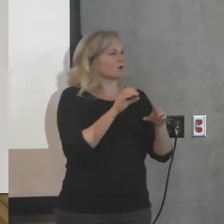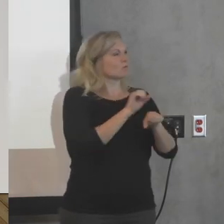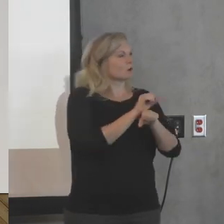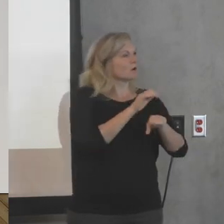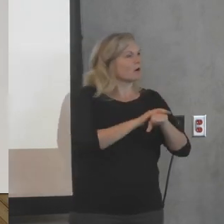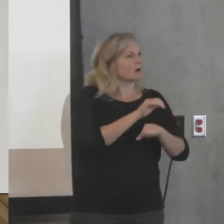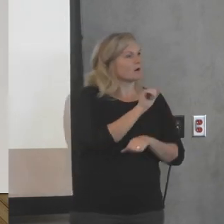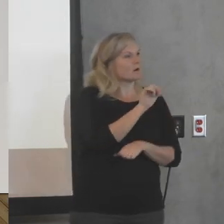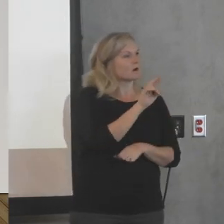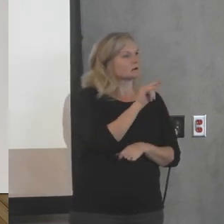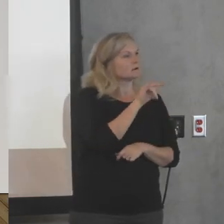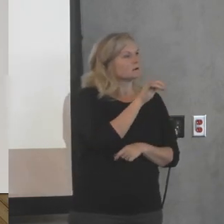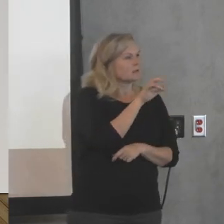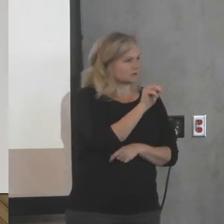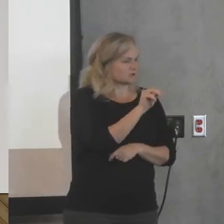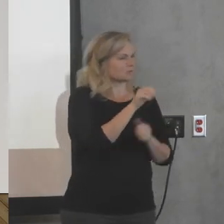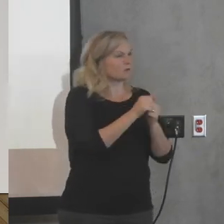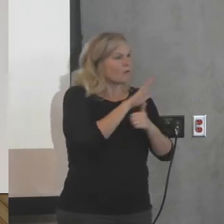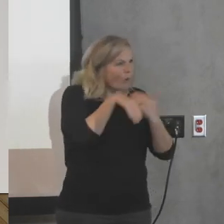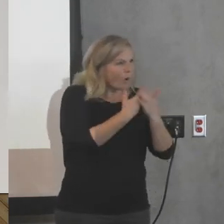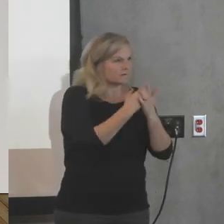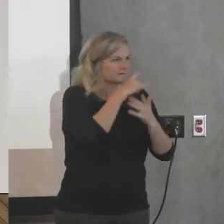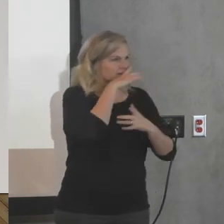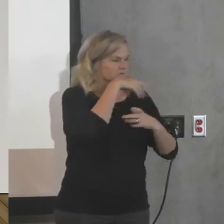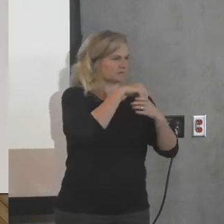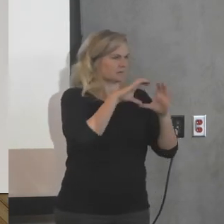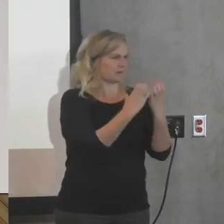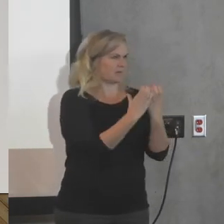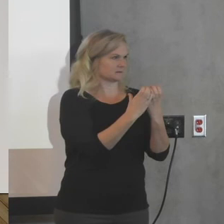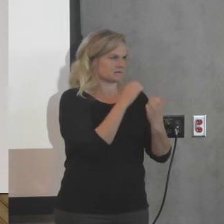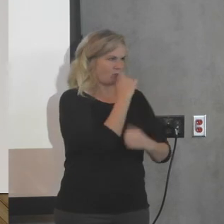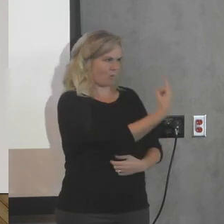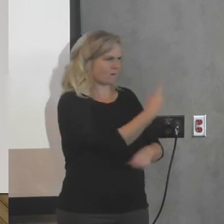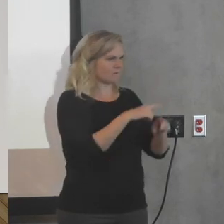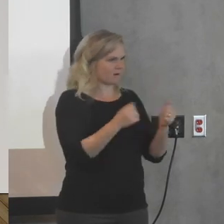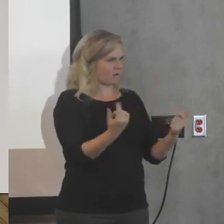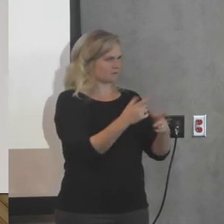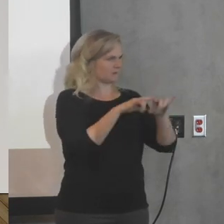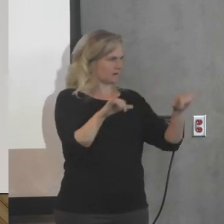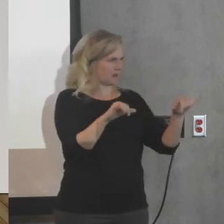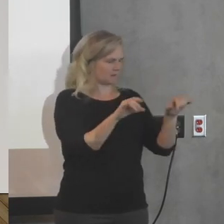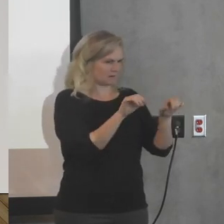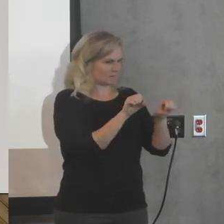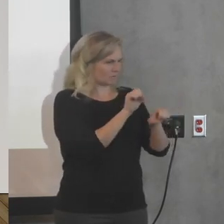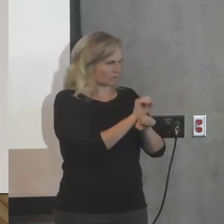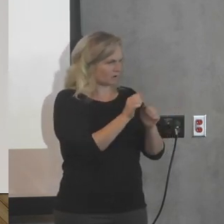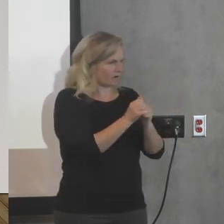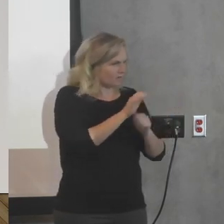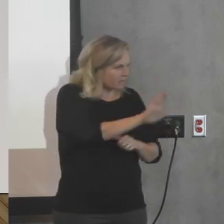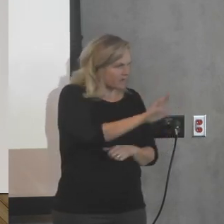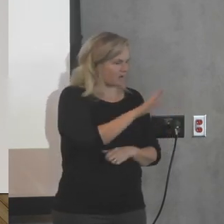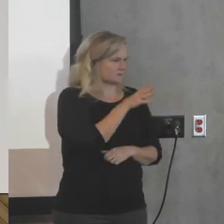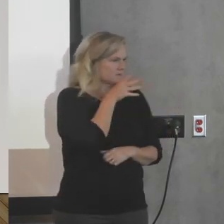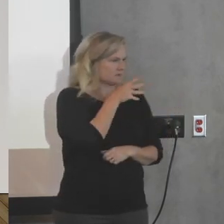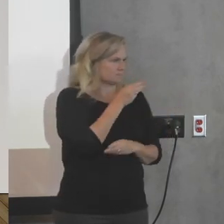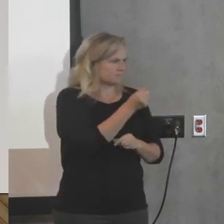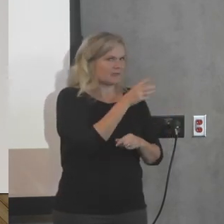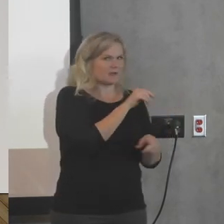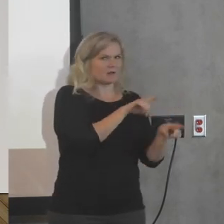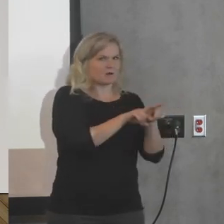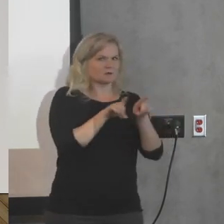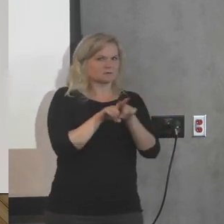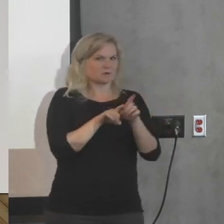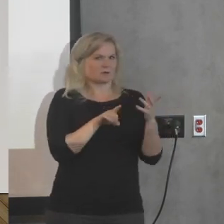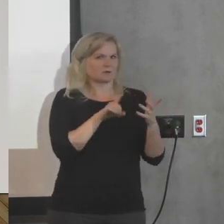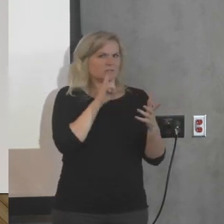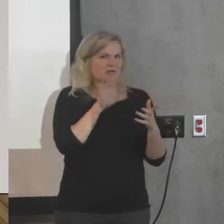articulation with all the kids in the classroom. And then the SMILE, Structured Methods in Language